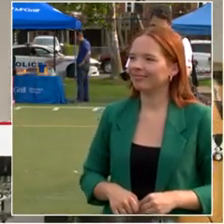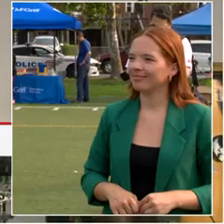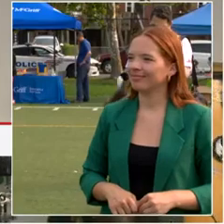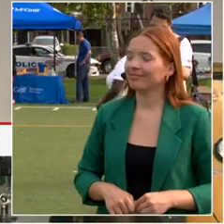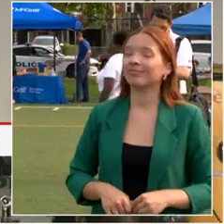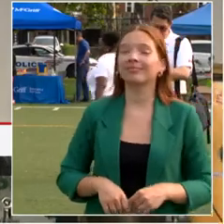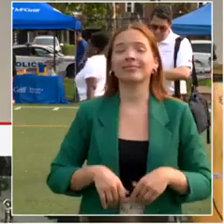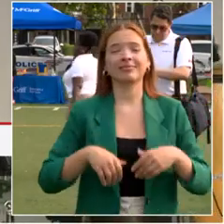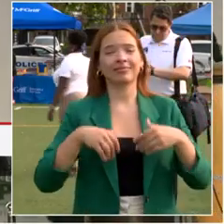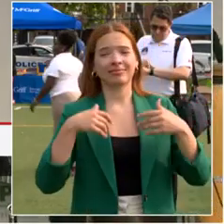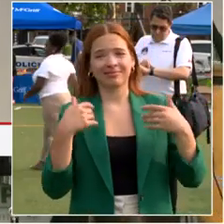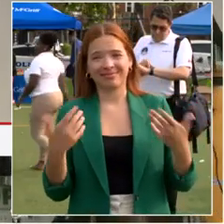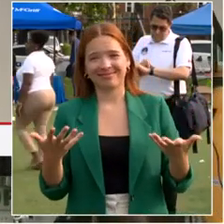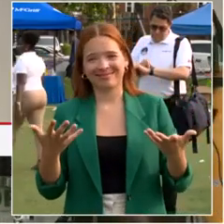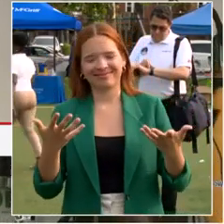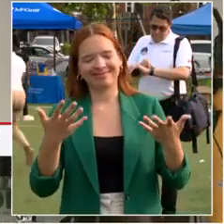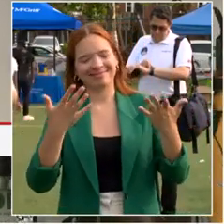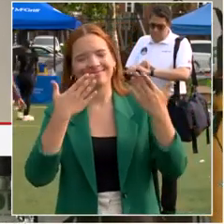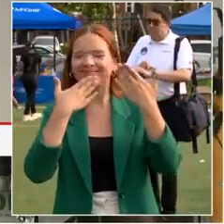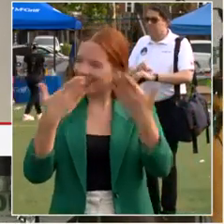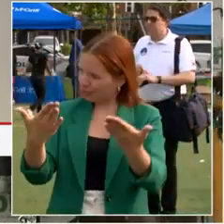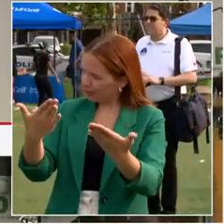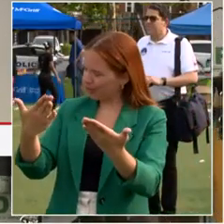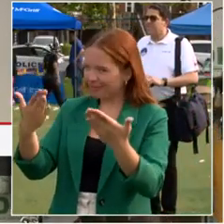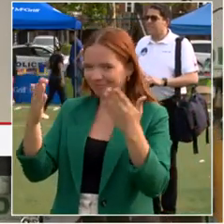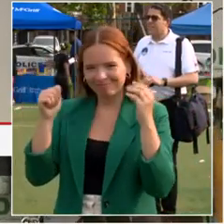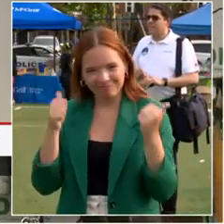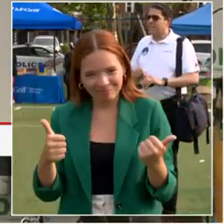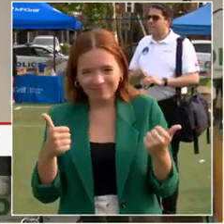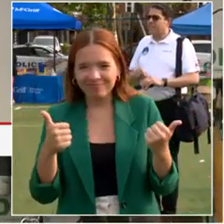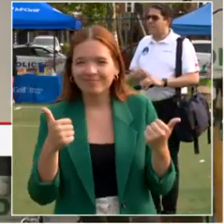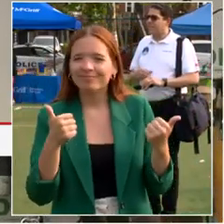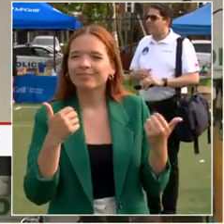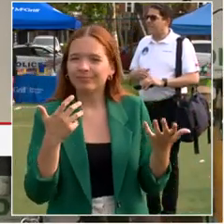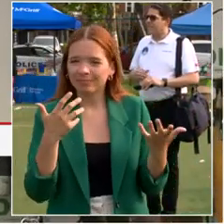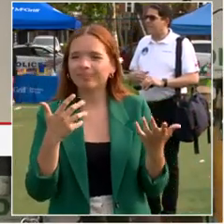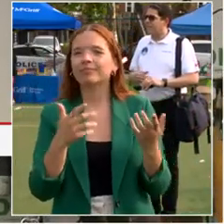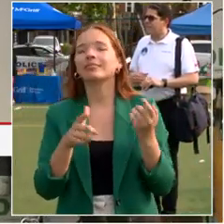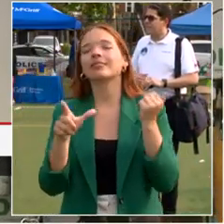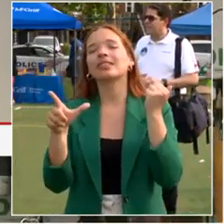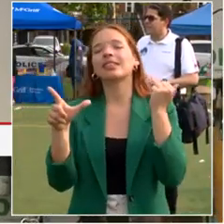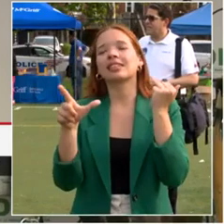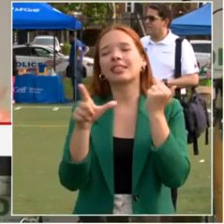Thank you. Up next, we have from the Chief Deputy Attorney General, Seth Rosenthal.